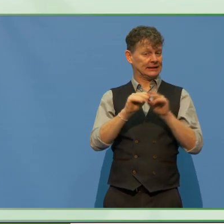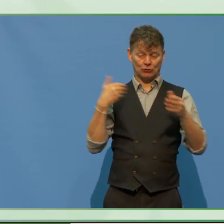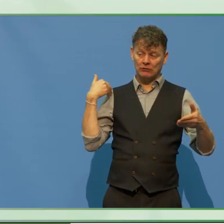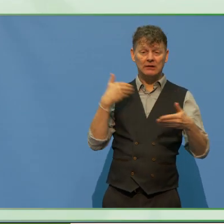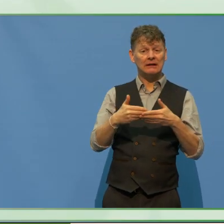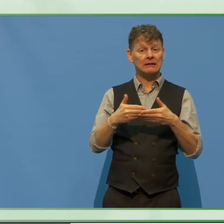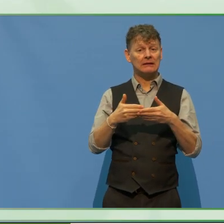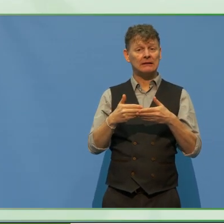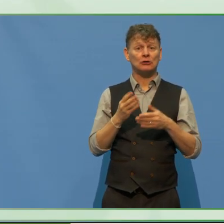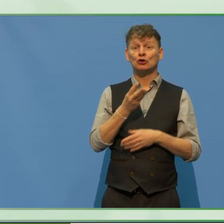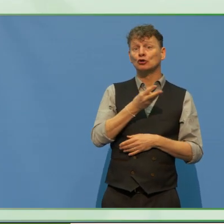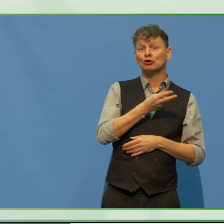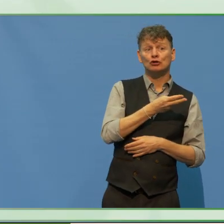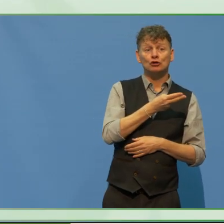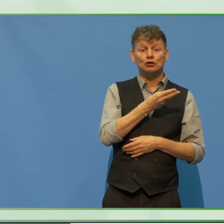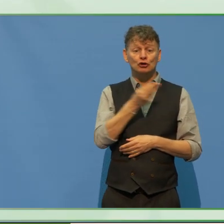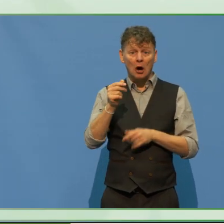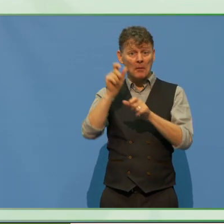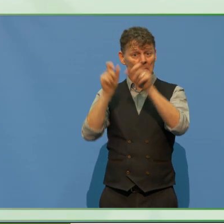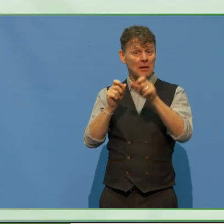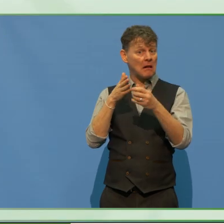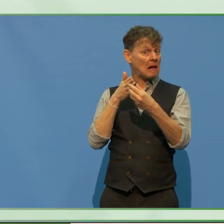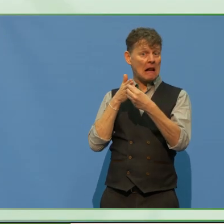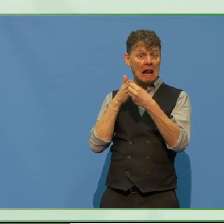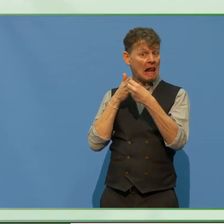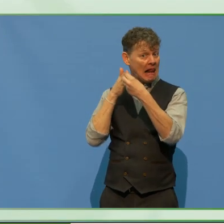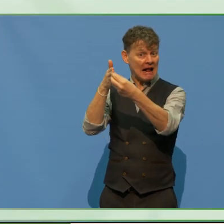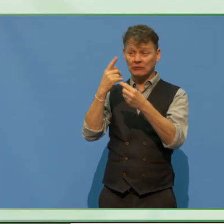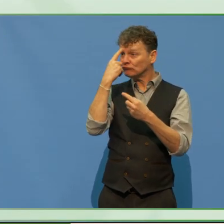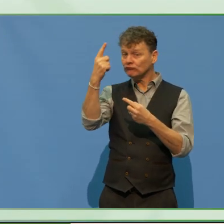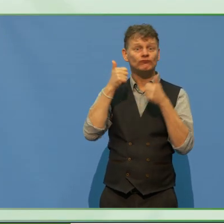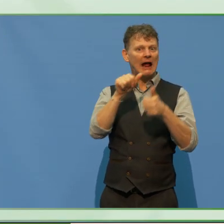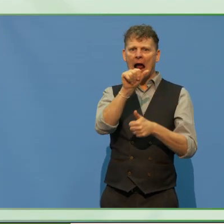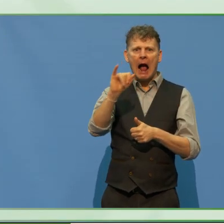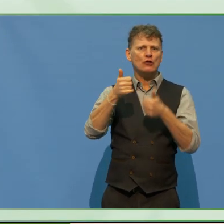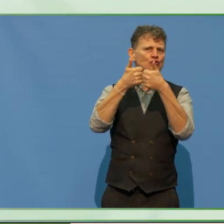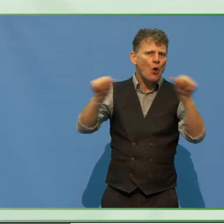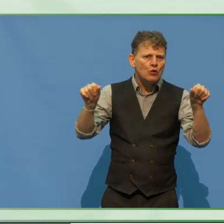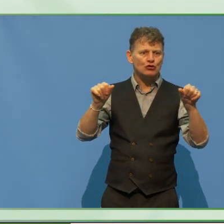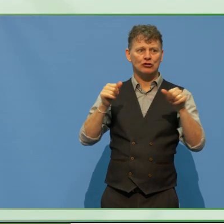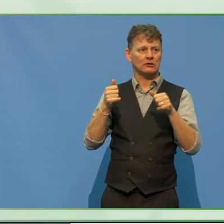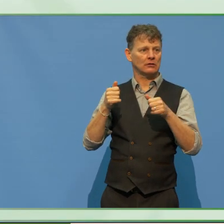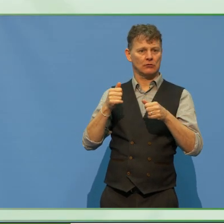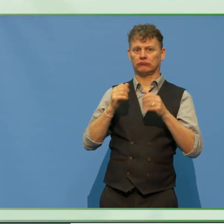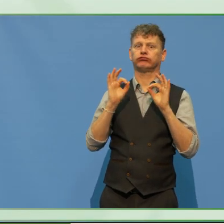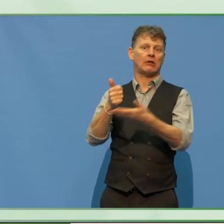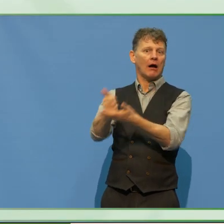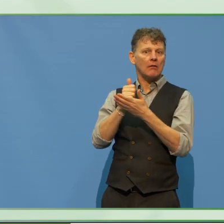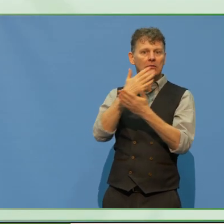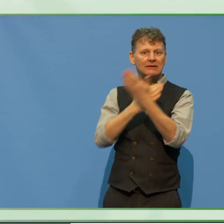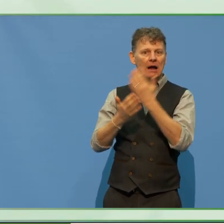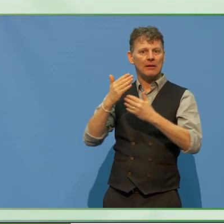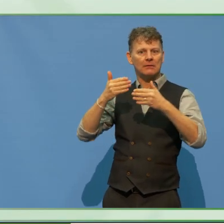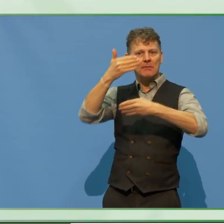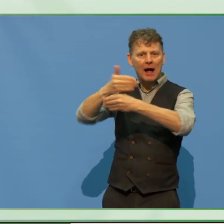with leading entrepreneurs creating AI solutions that are going to remove barriers and create greater access for disabled people. But also there have been